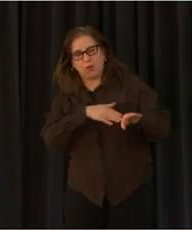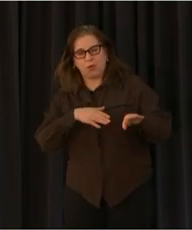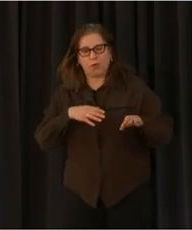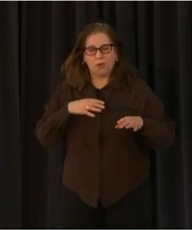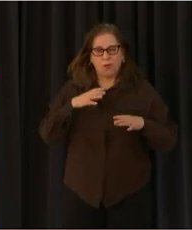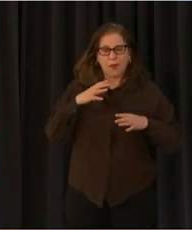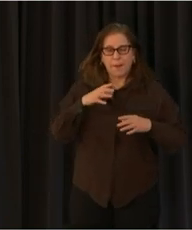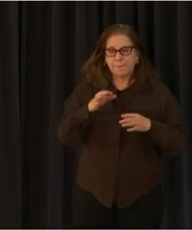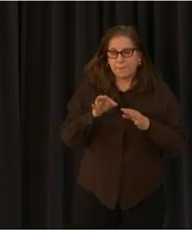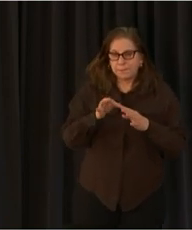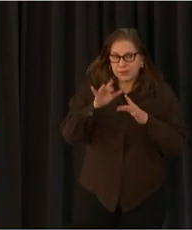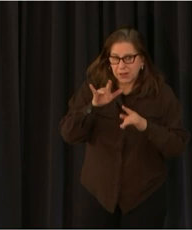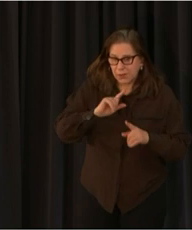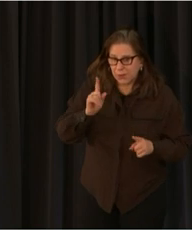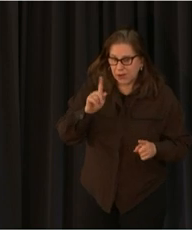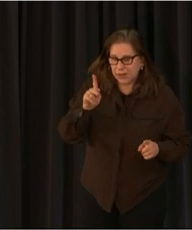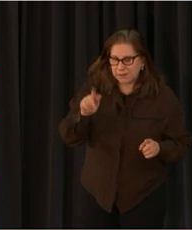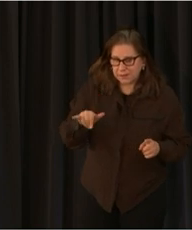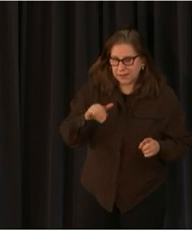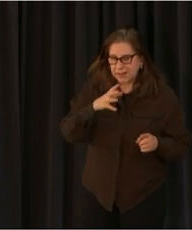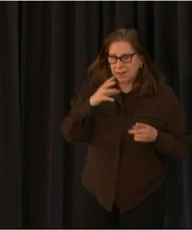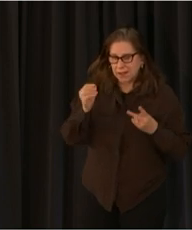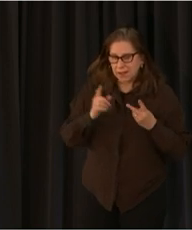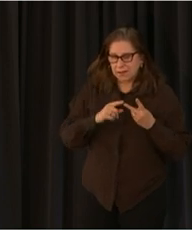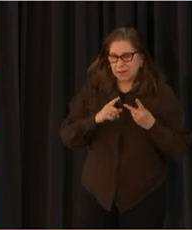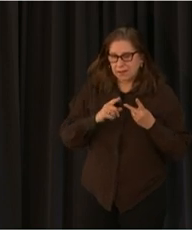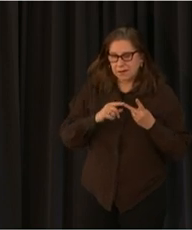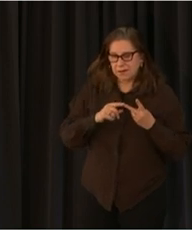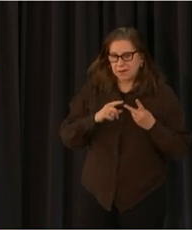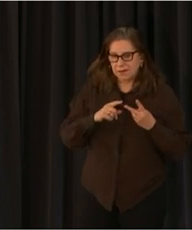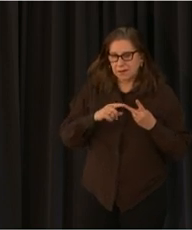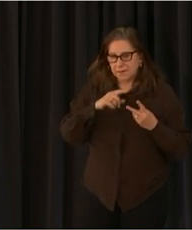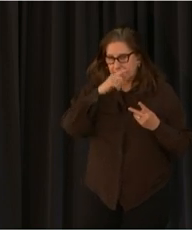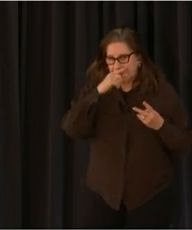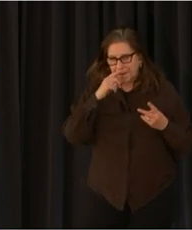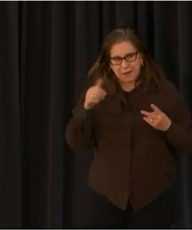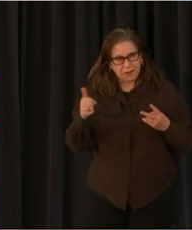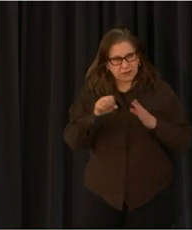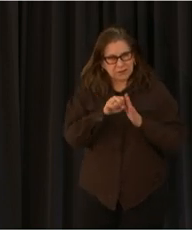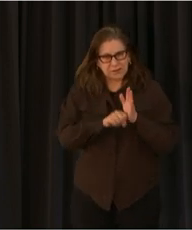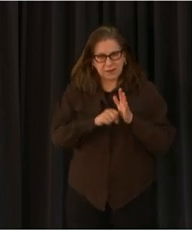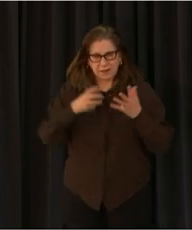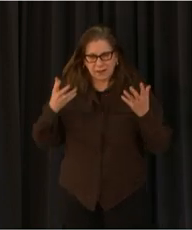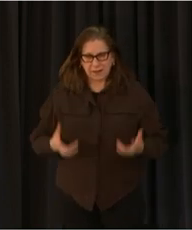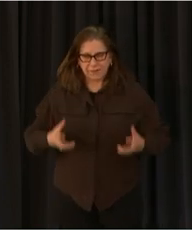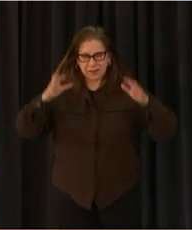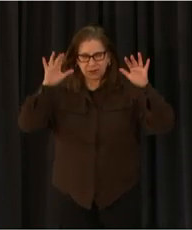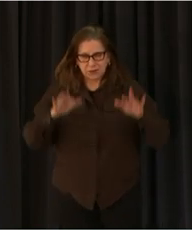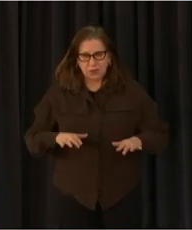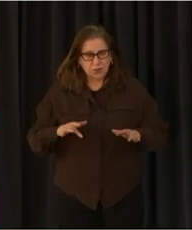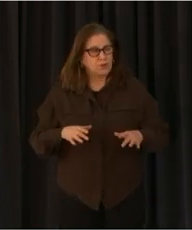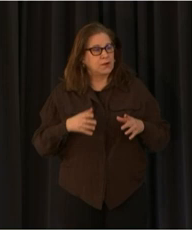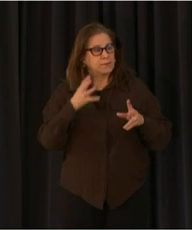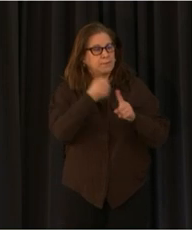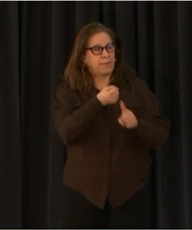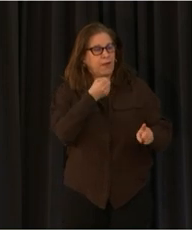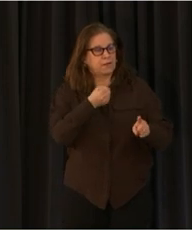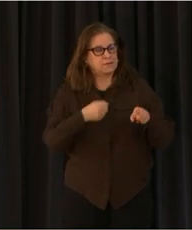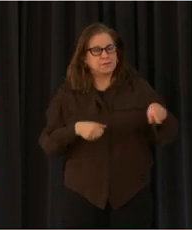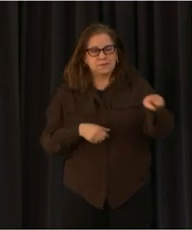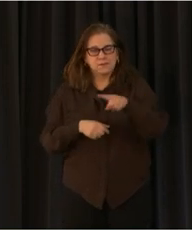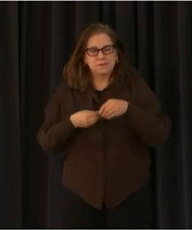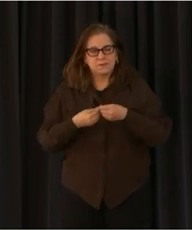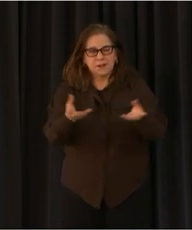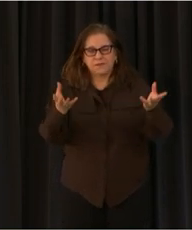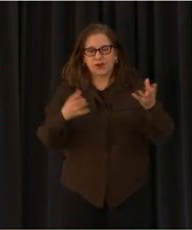Kentucky. In addition to that, a major distributor of the vaccine was also impacted, with essentially